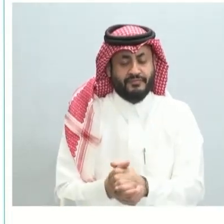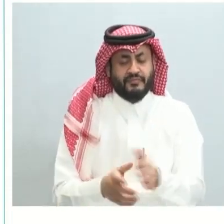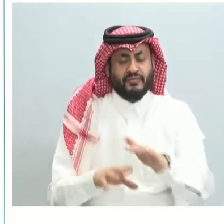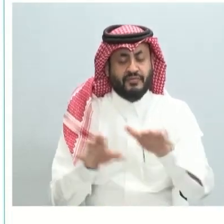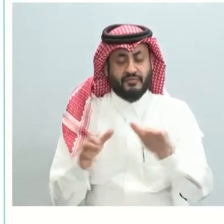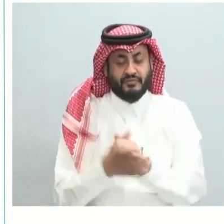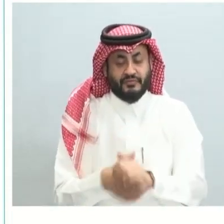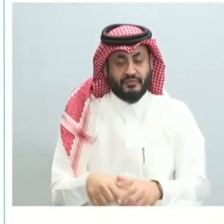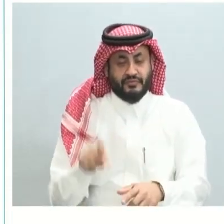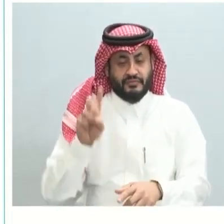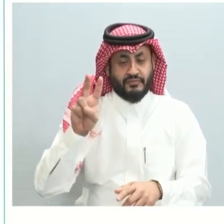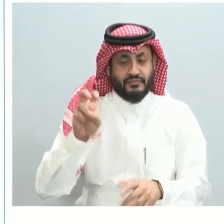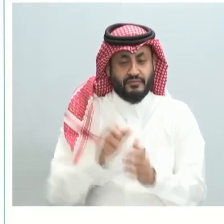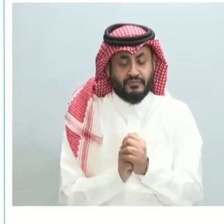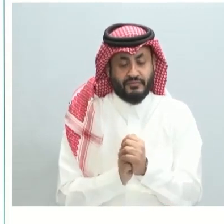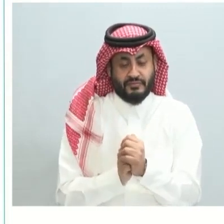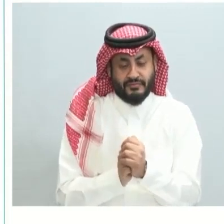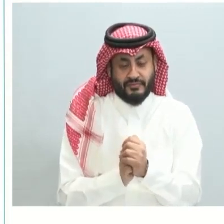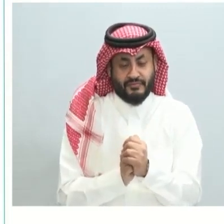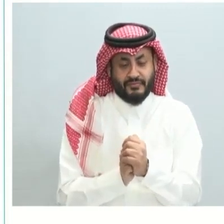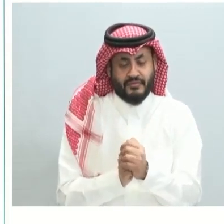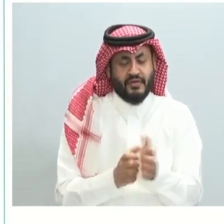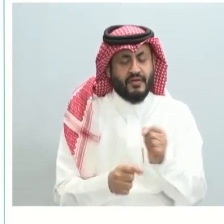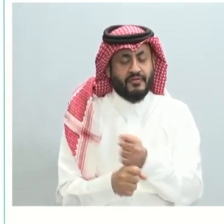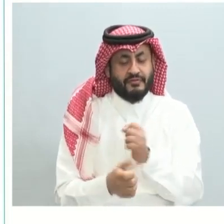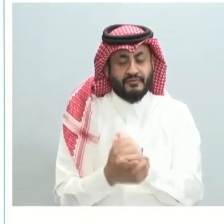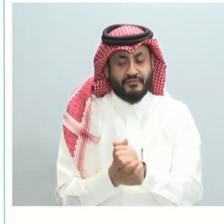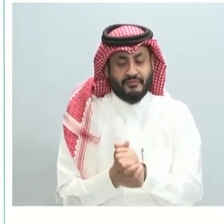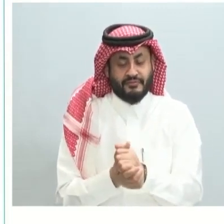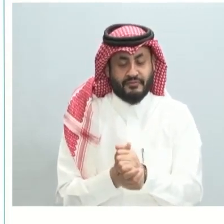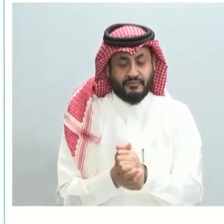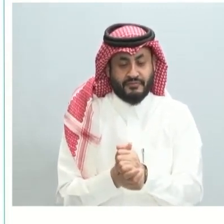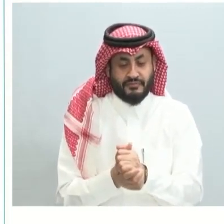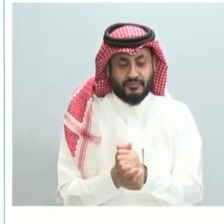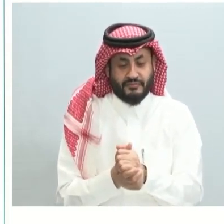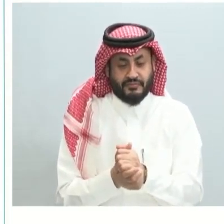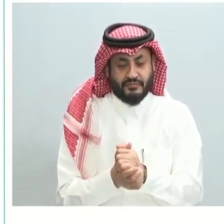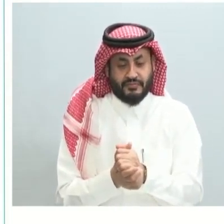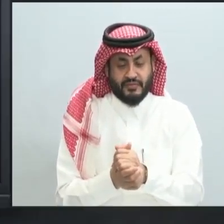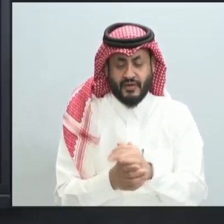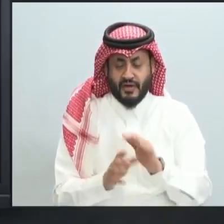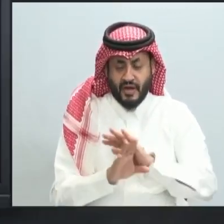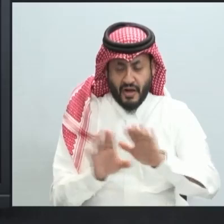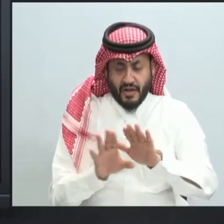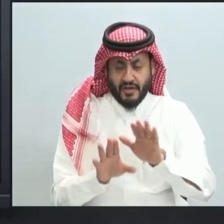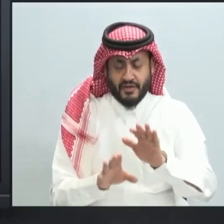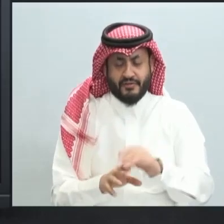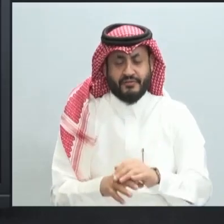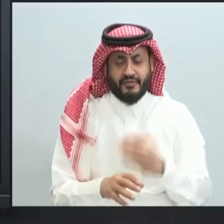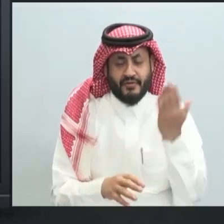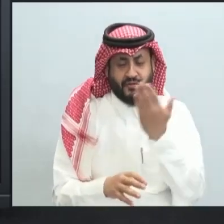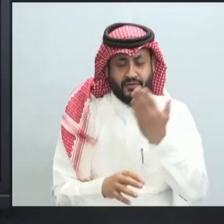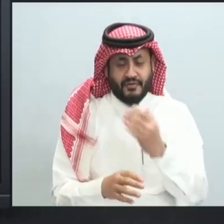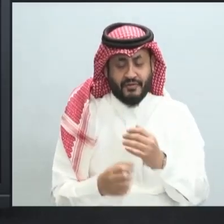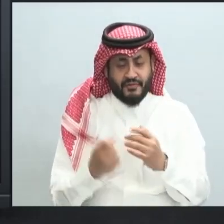to 100. And what we're going to do after reading and counting all of these numbers